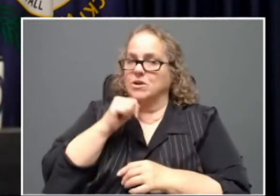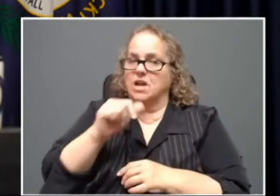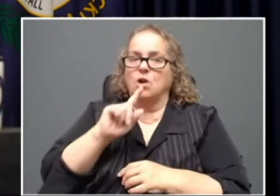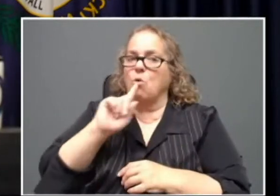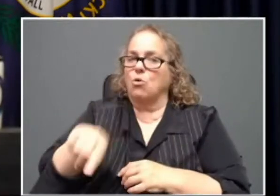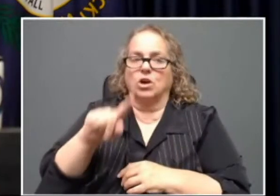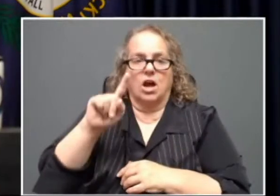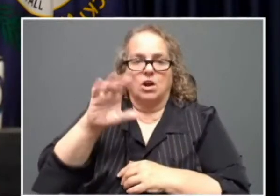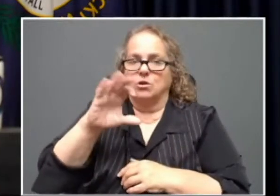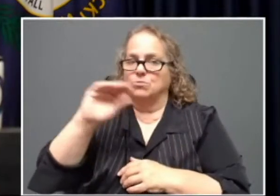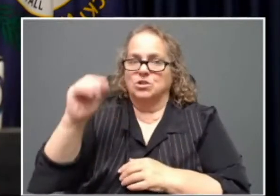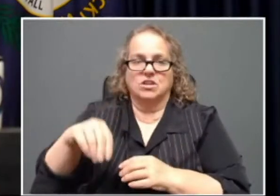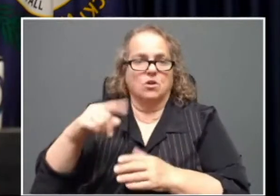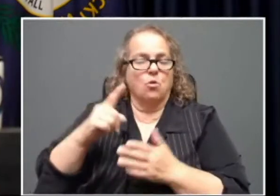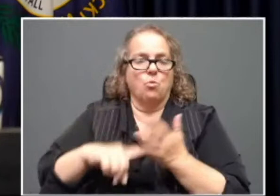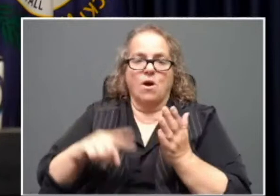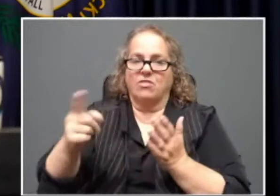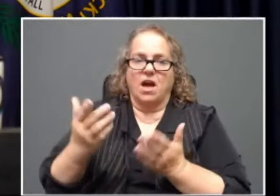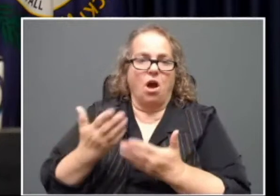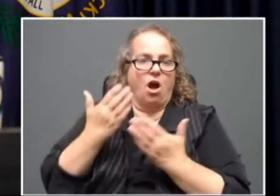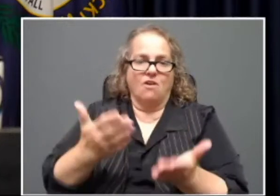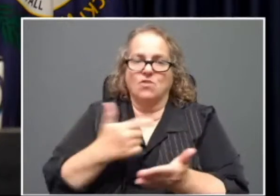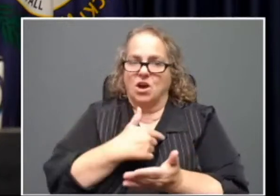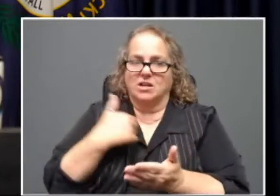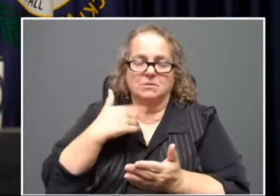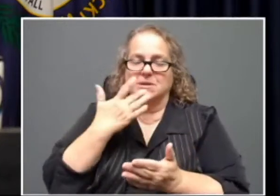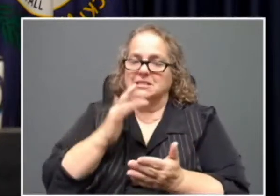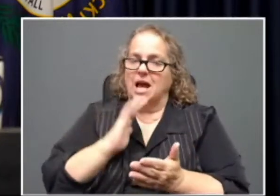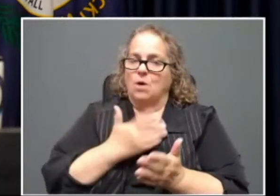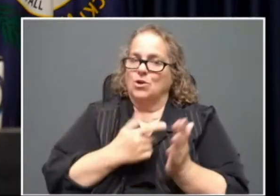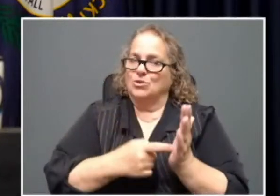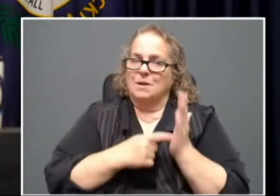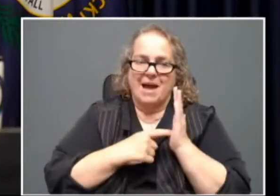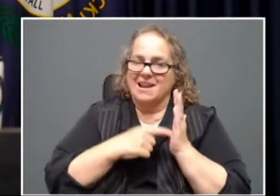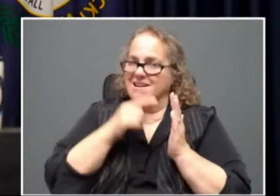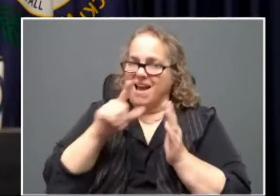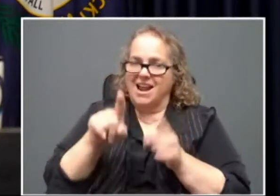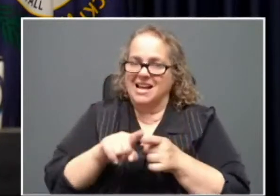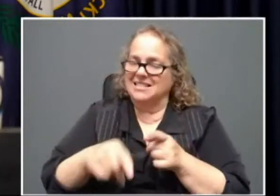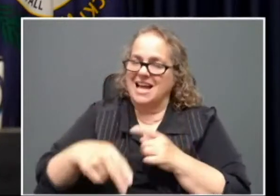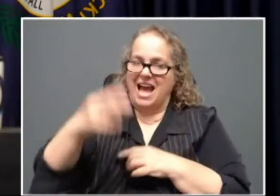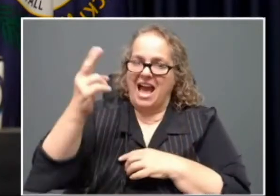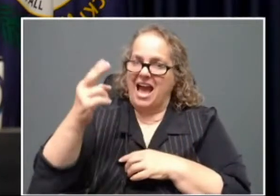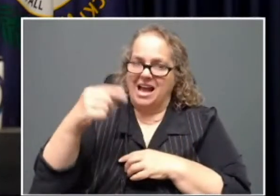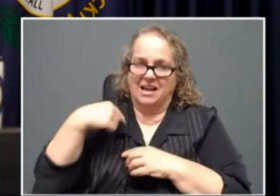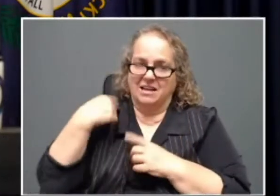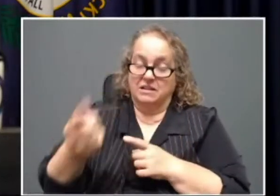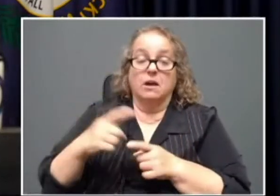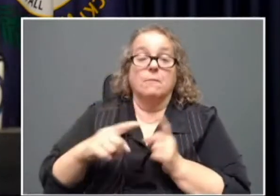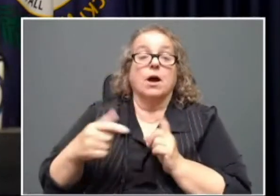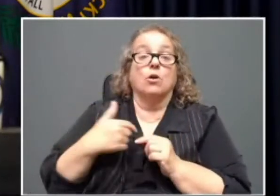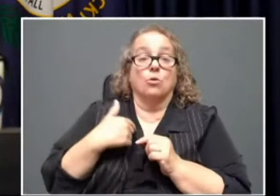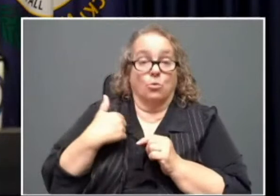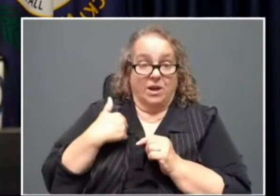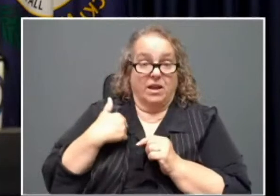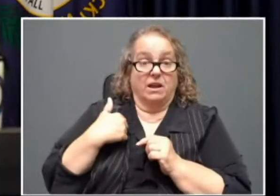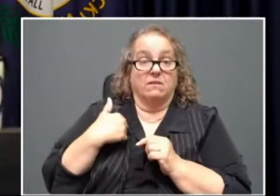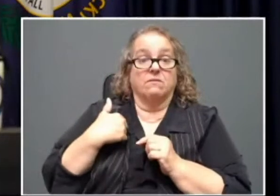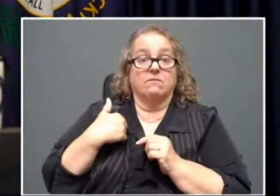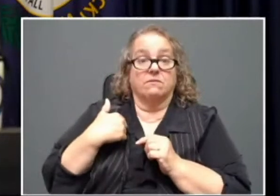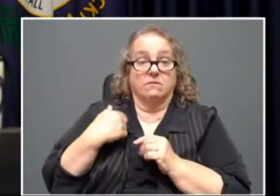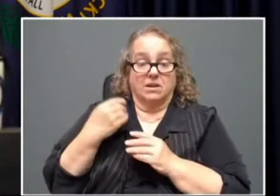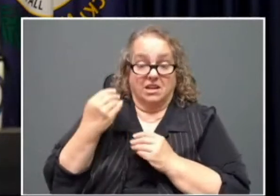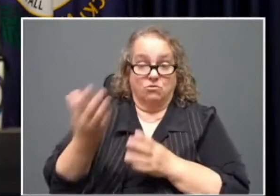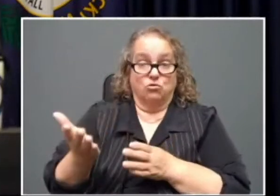us because our demand isn't as high as what's been there. Now, we have contributed some of that